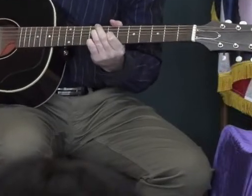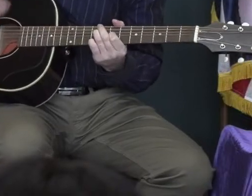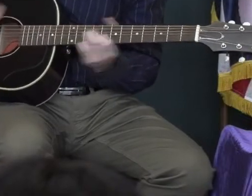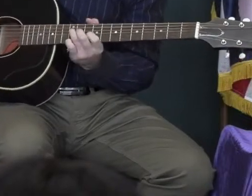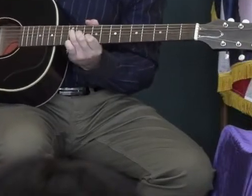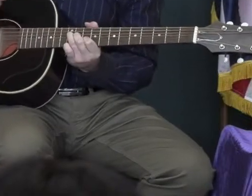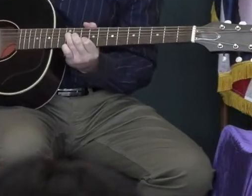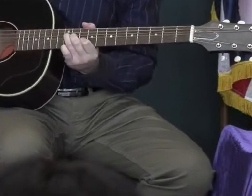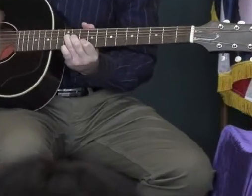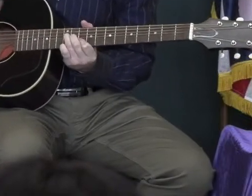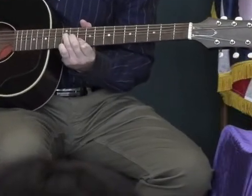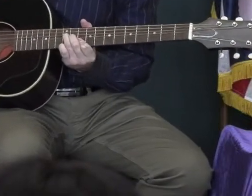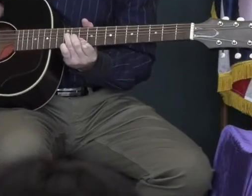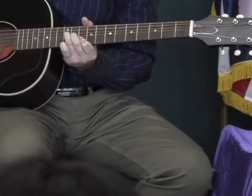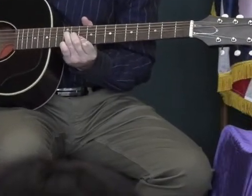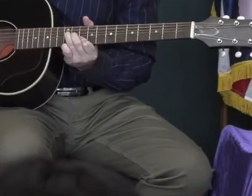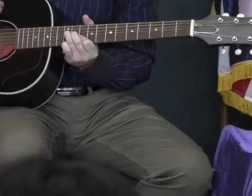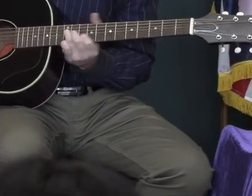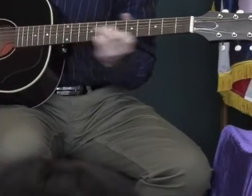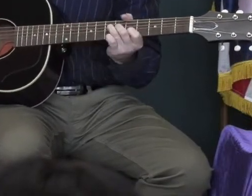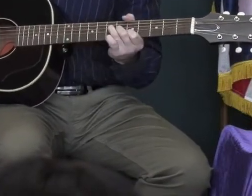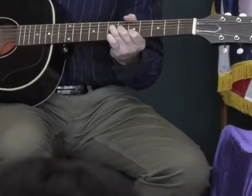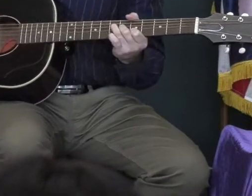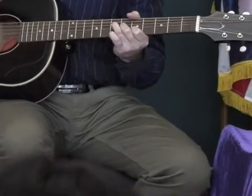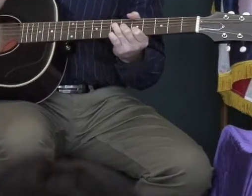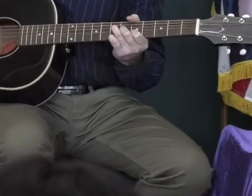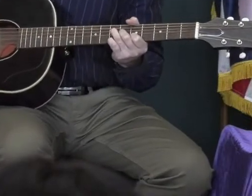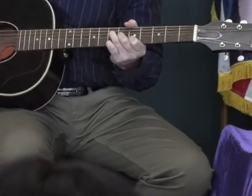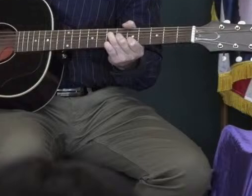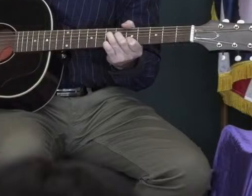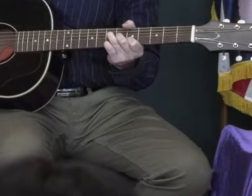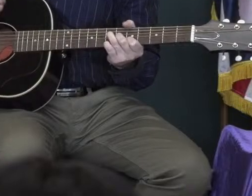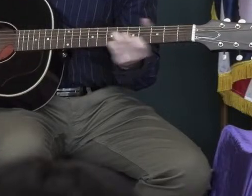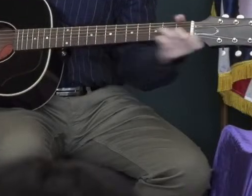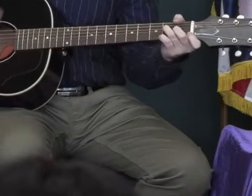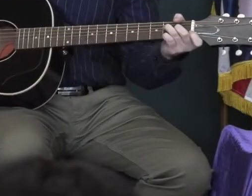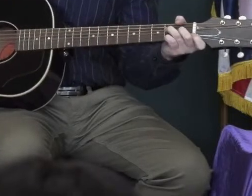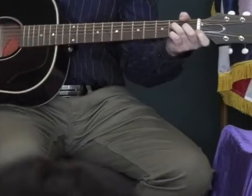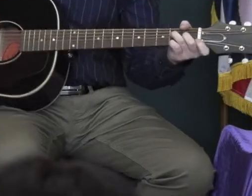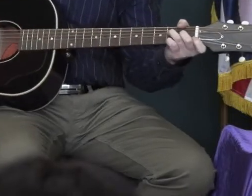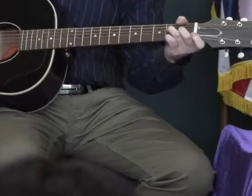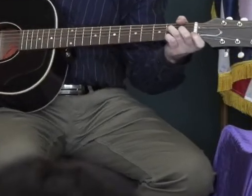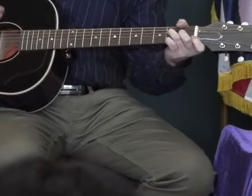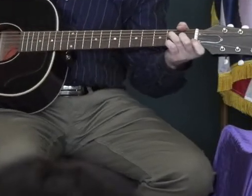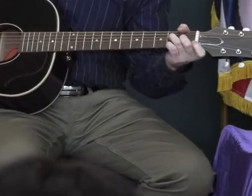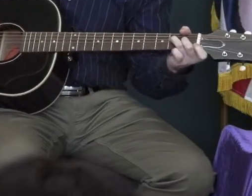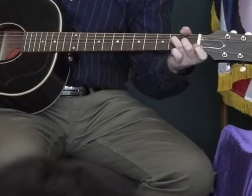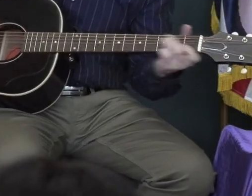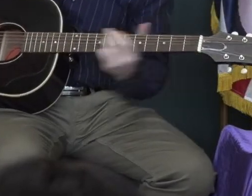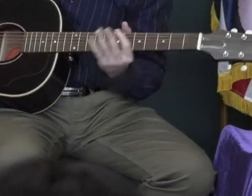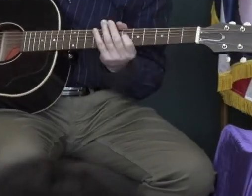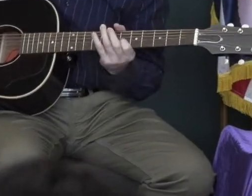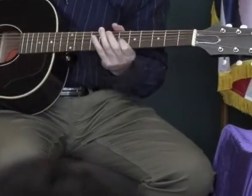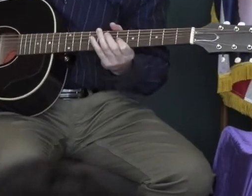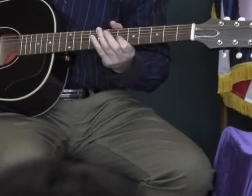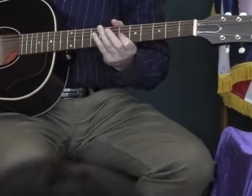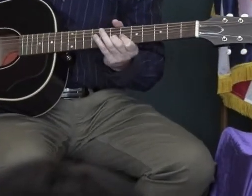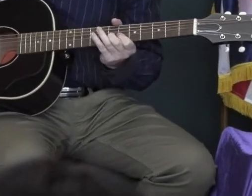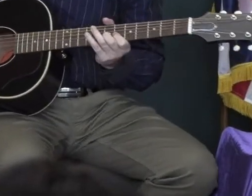Torn memories, born tragedy, was the cost in the loss of a